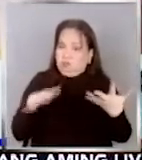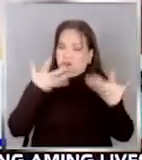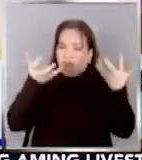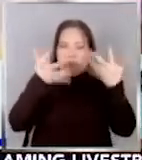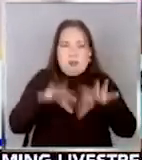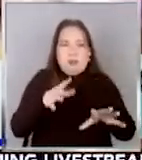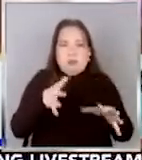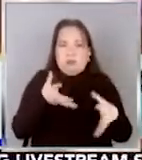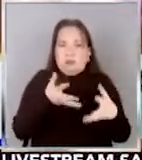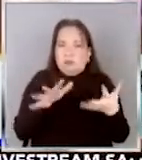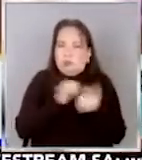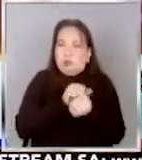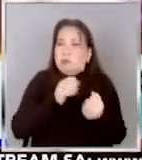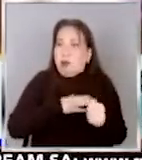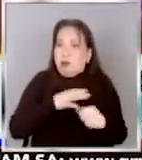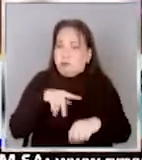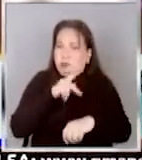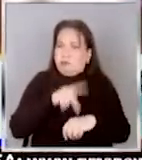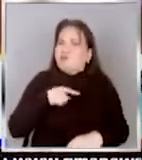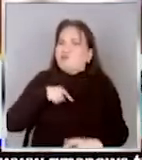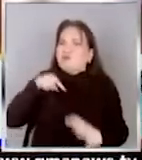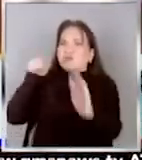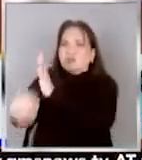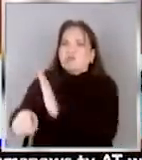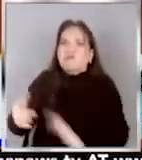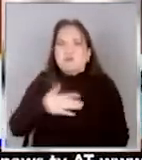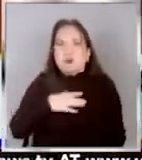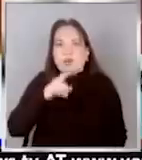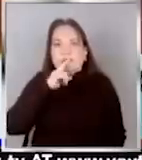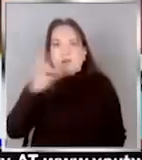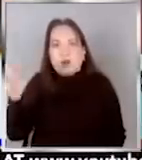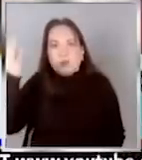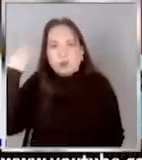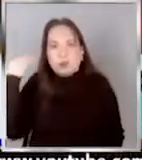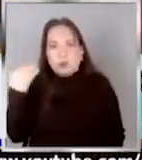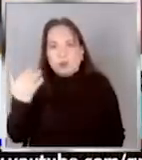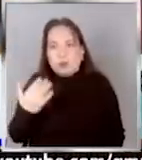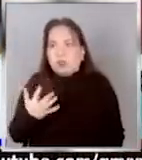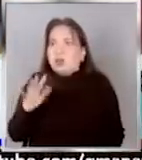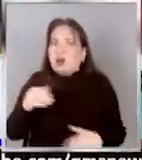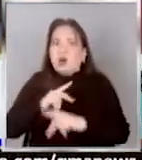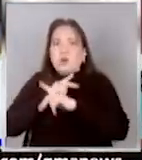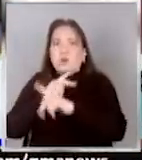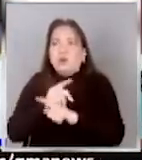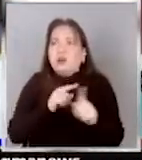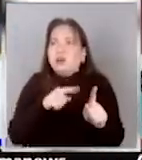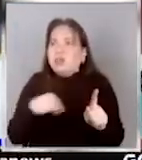protect the country and the people. How can I protect you